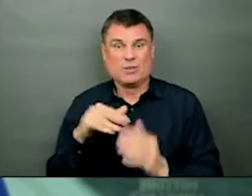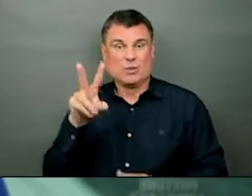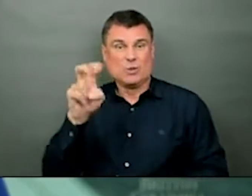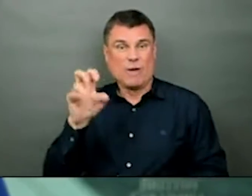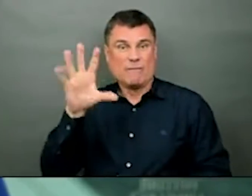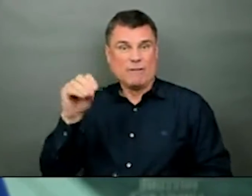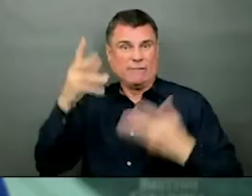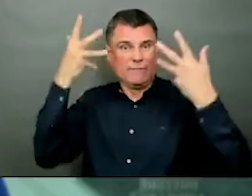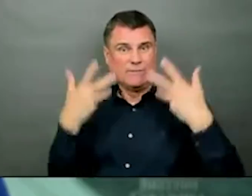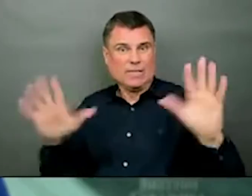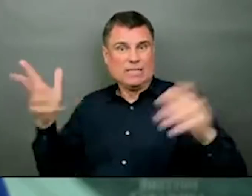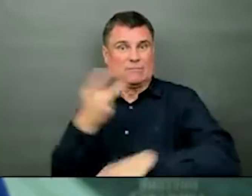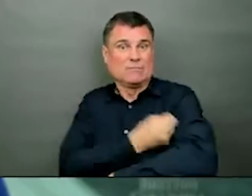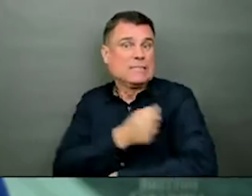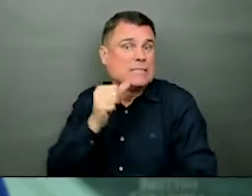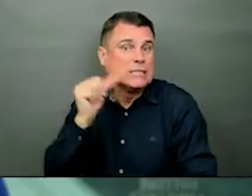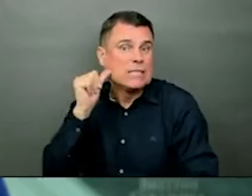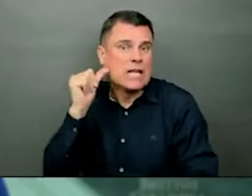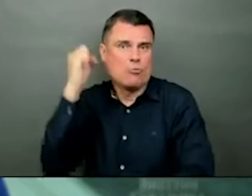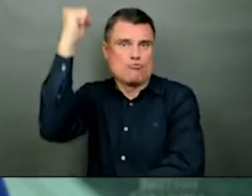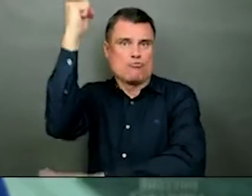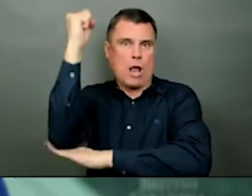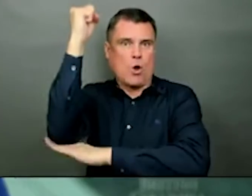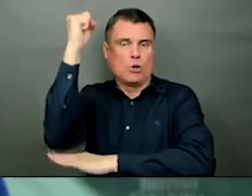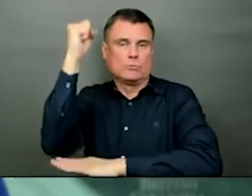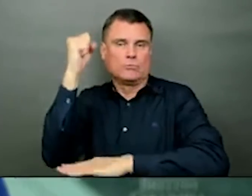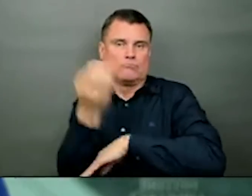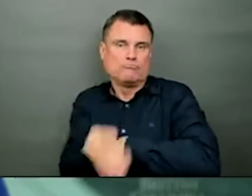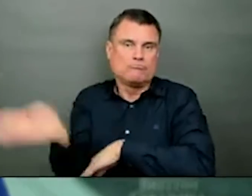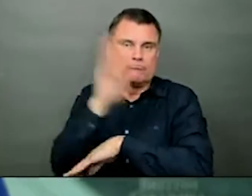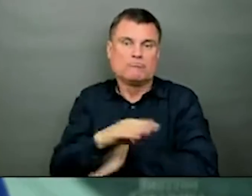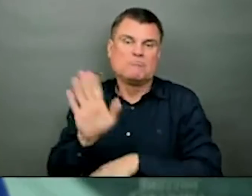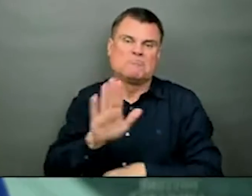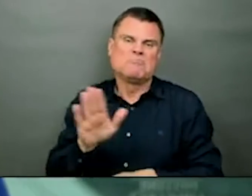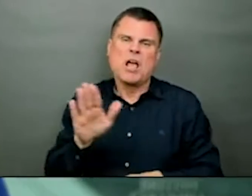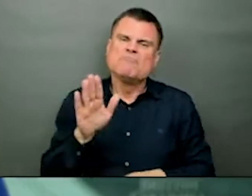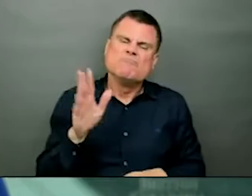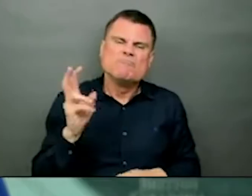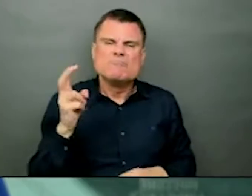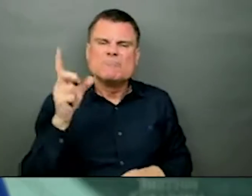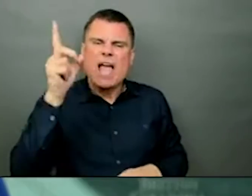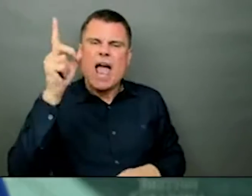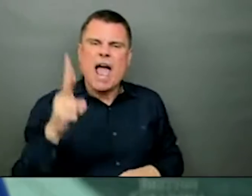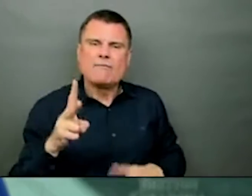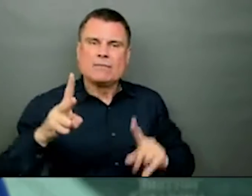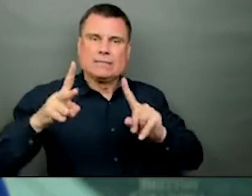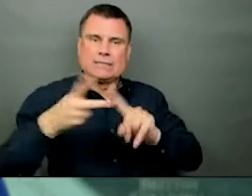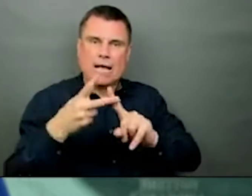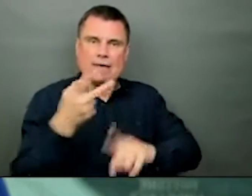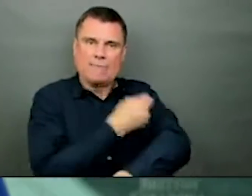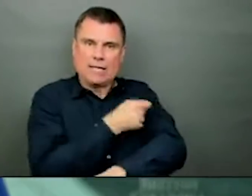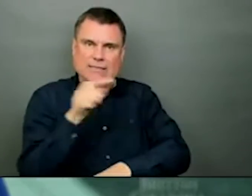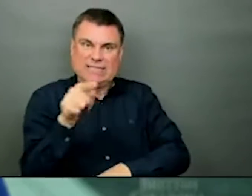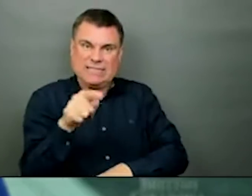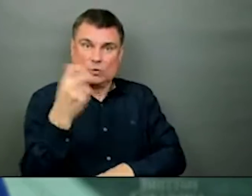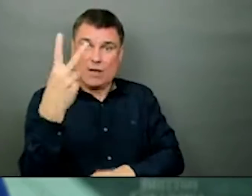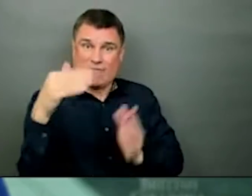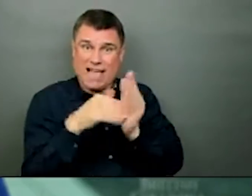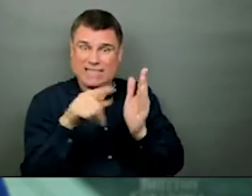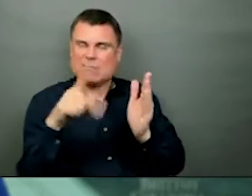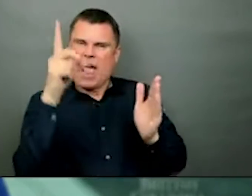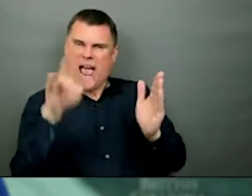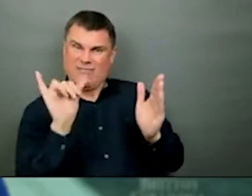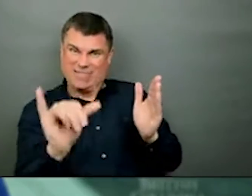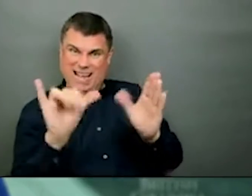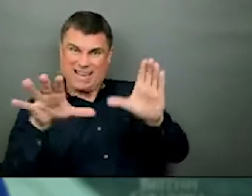reflecting the need to do that work. So 5,280 were first doses, 6,971 were second doses.